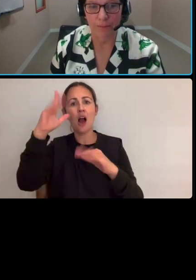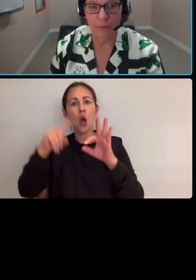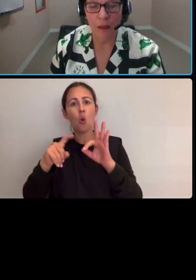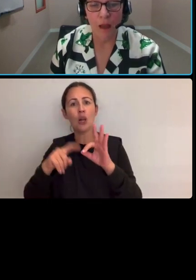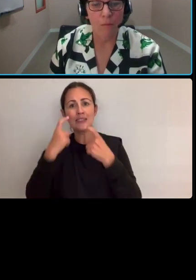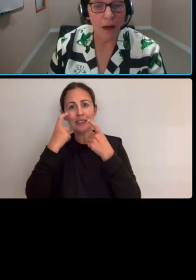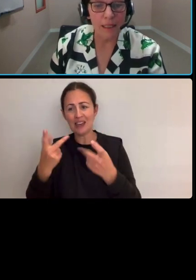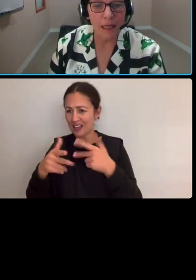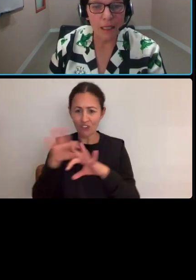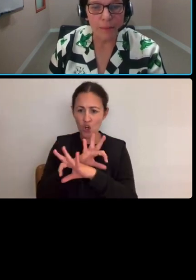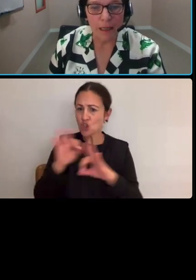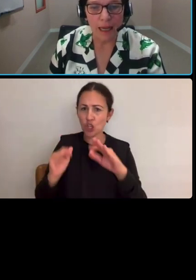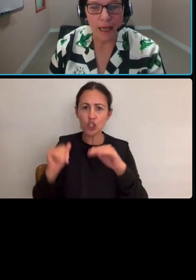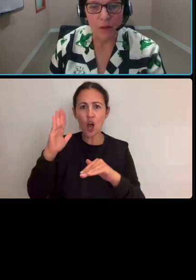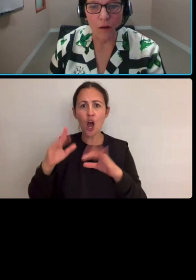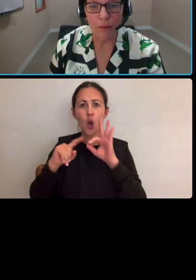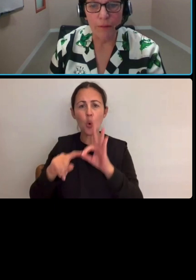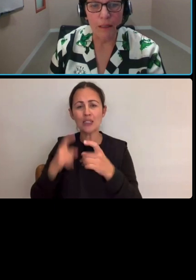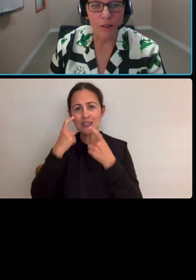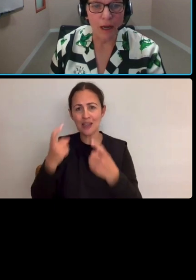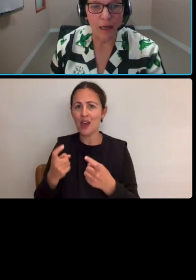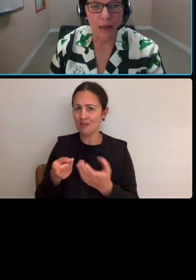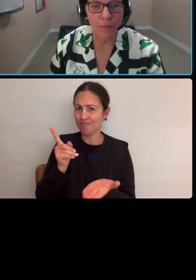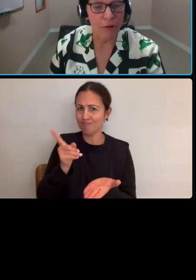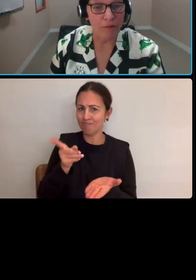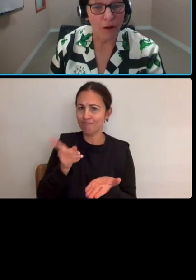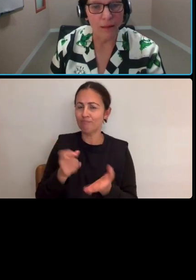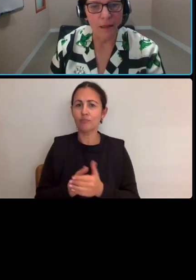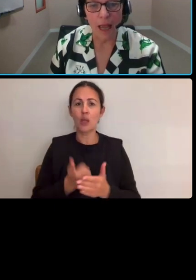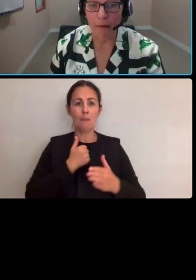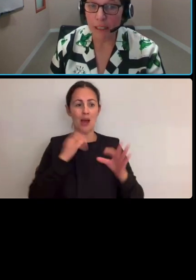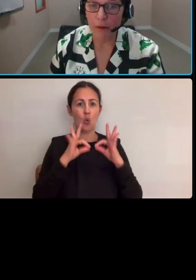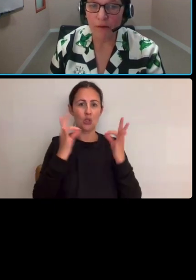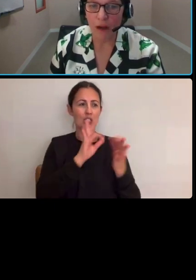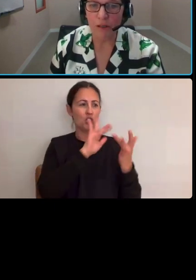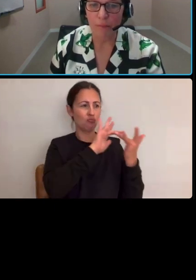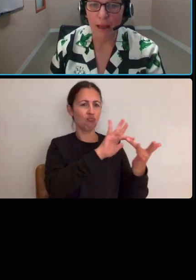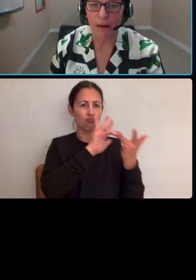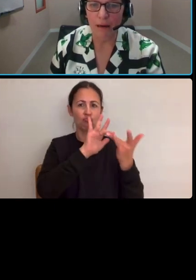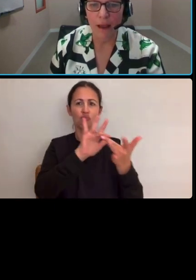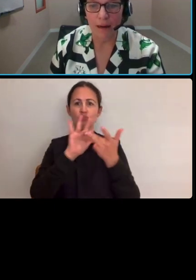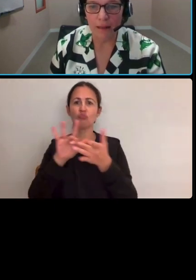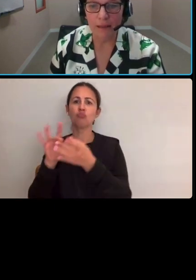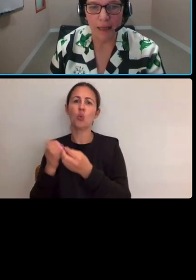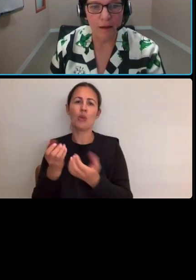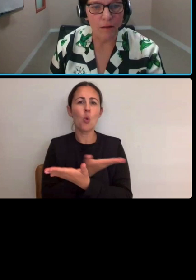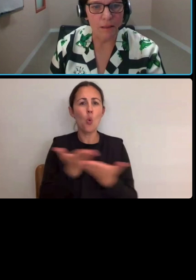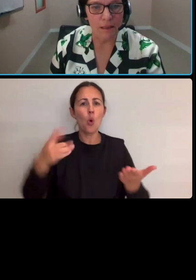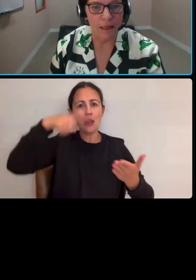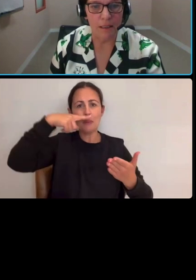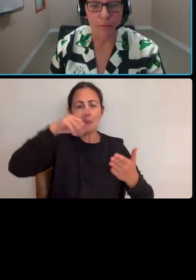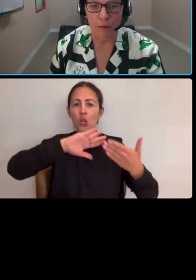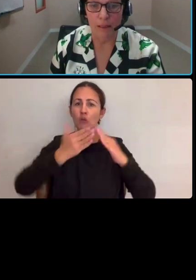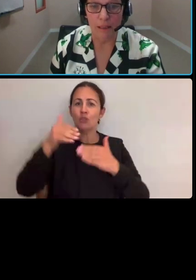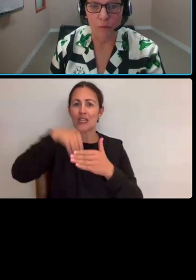they don't. My team has been engaging with older people in Australia, providers, our expert advisory panel, and other stakeholders